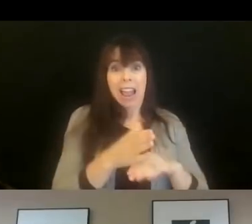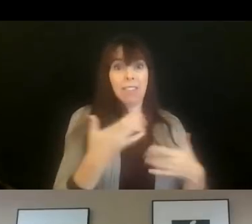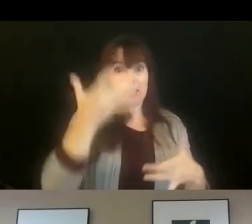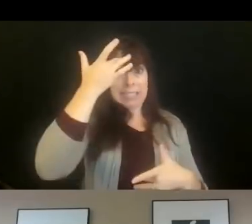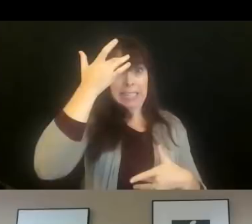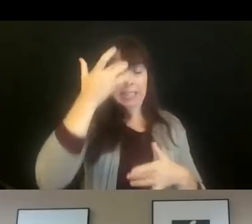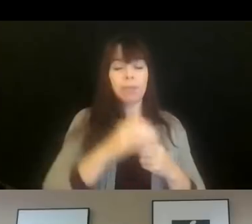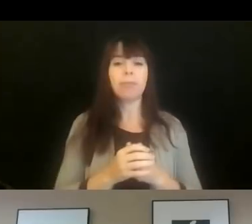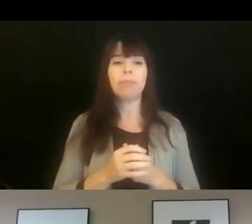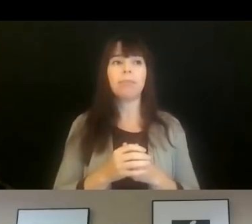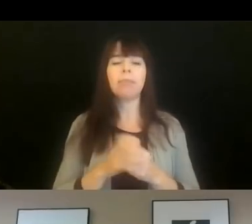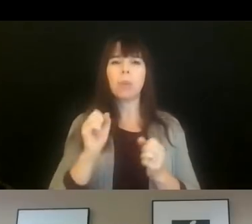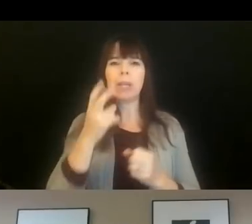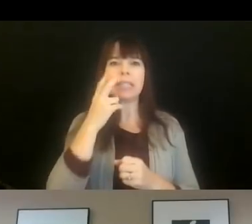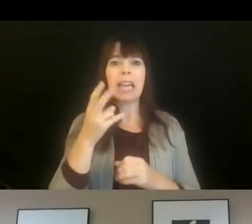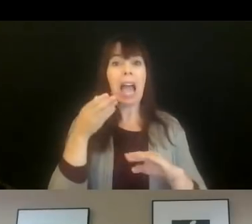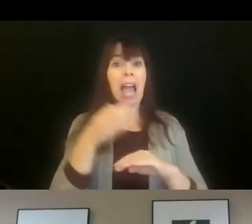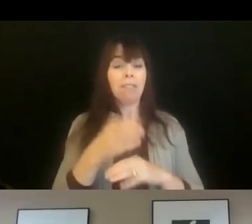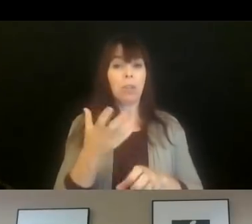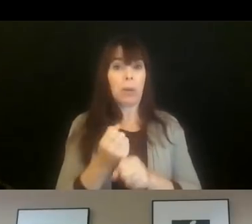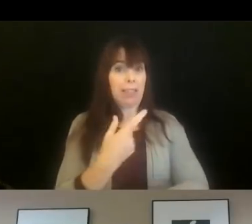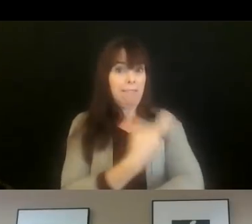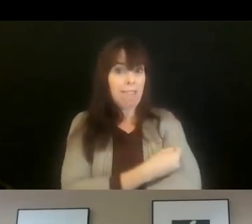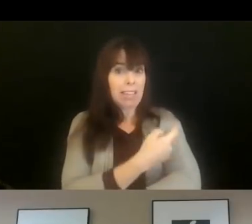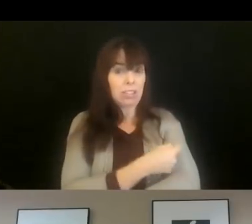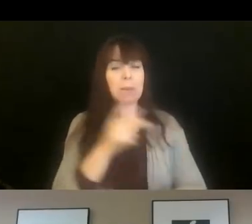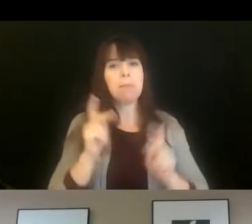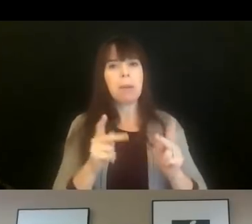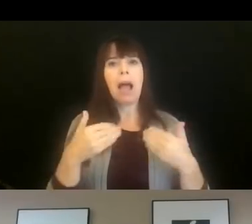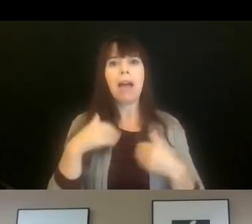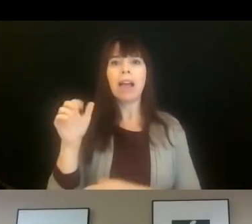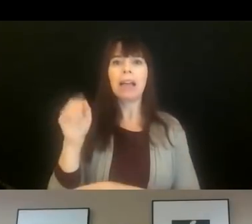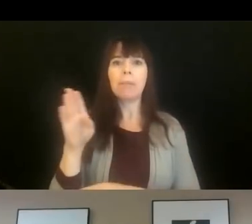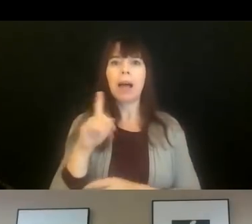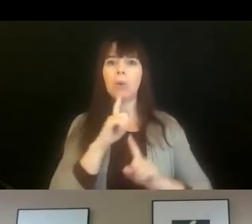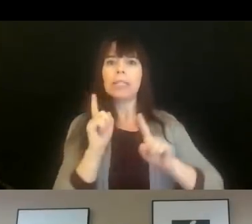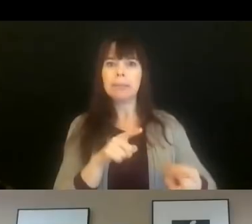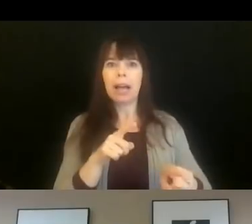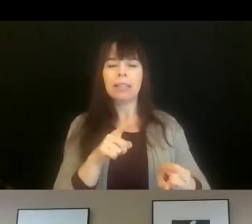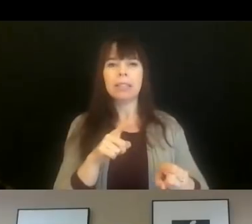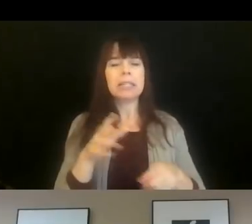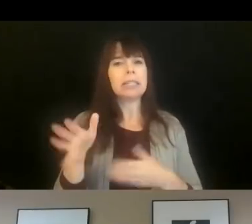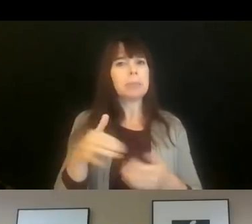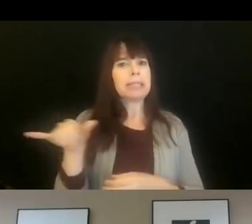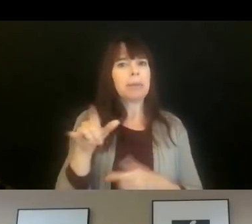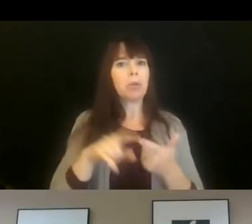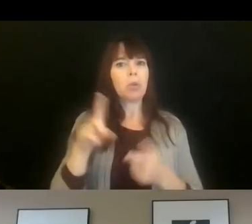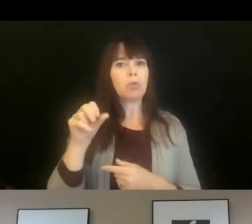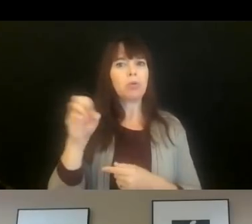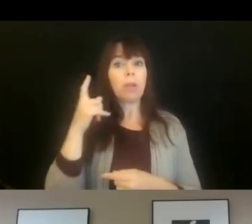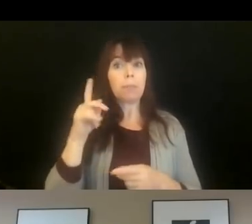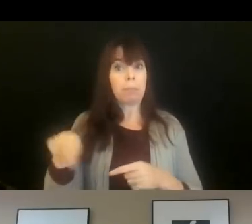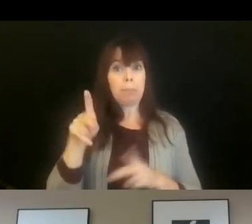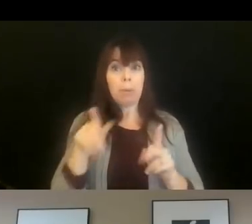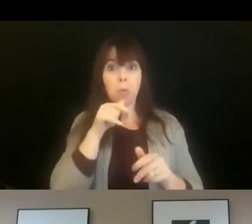And as you can see, after vaccination, people have an antibody response that is similar to those who have recovered from a